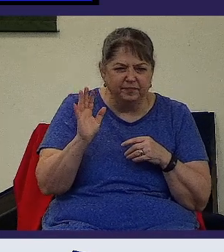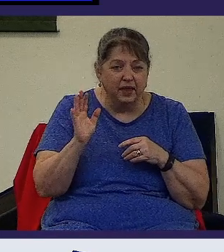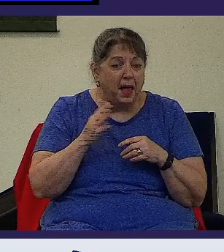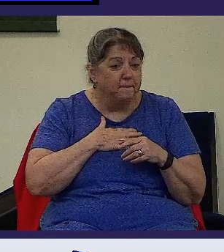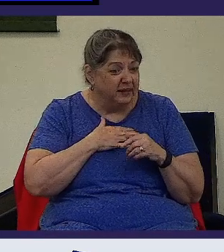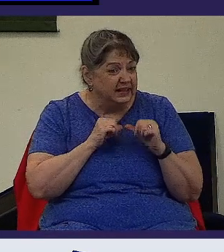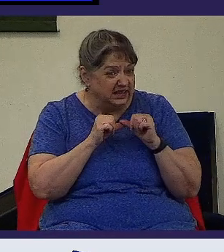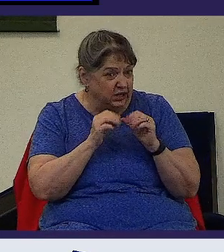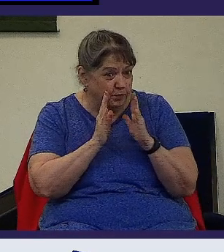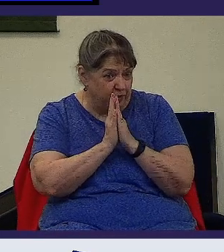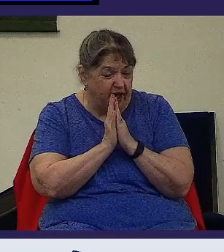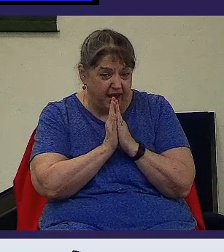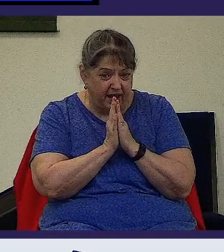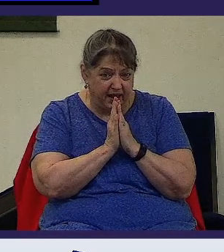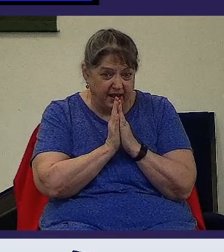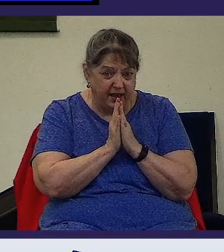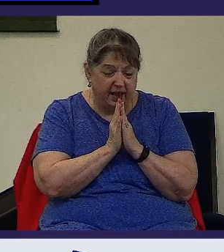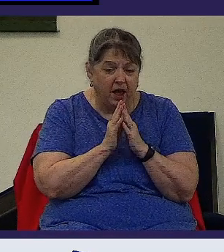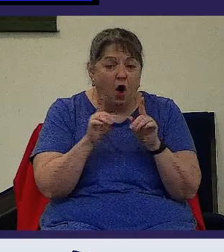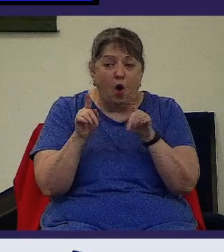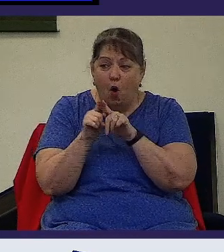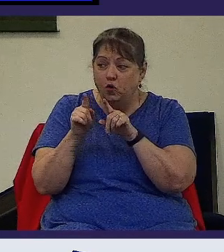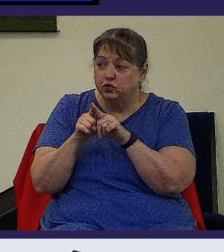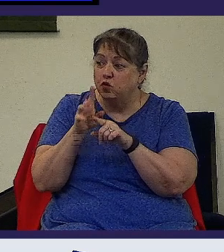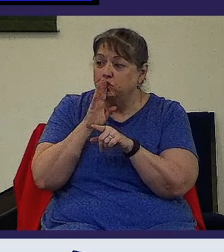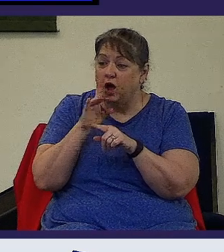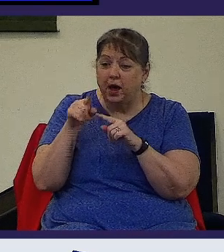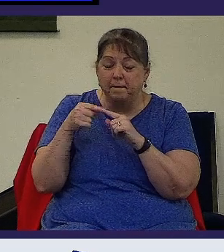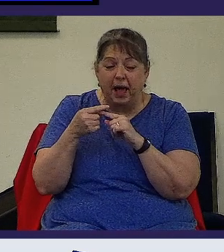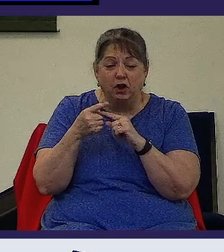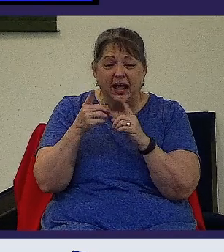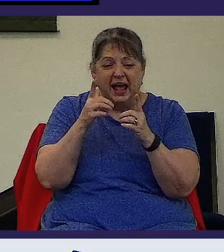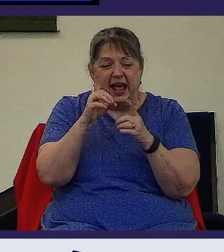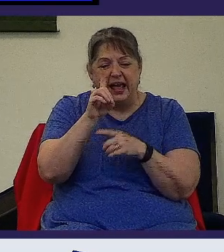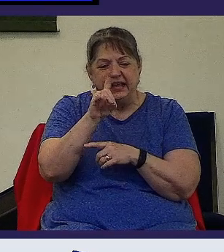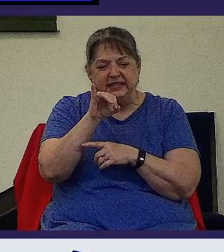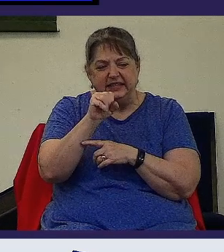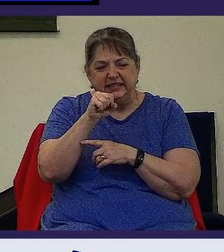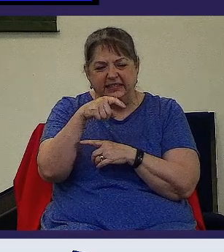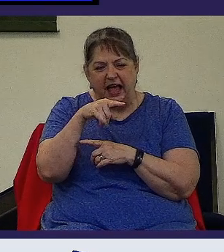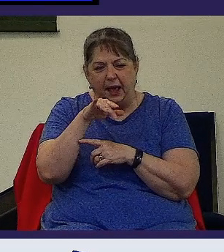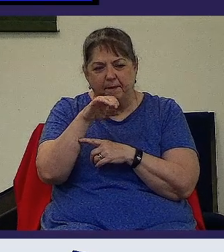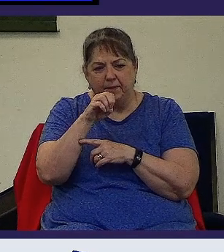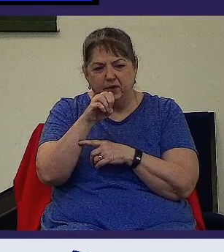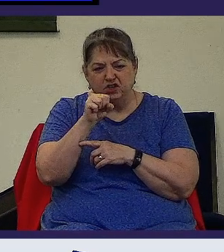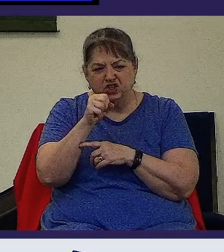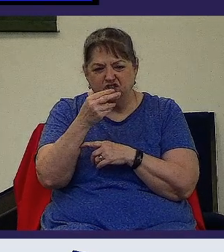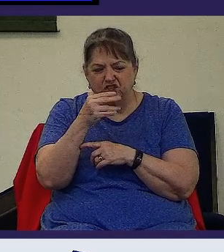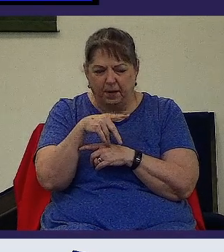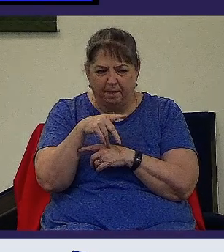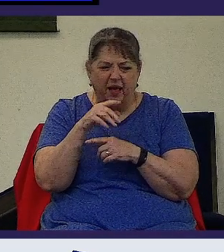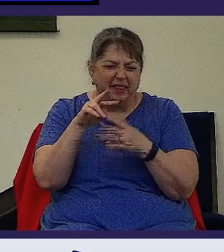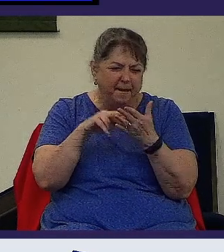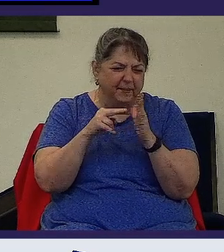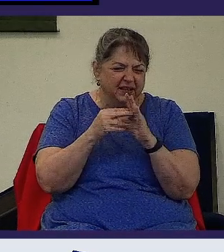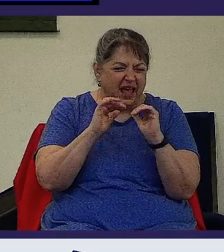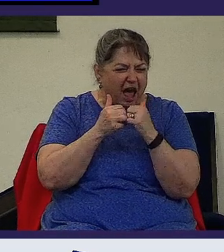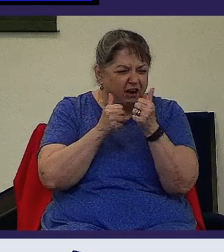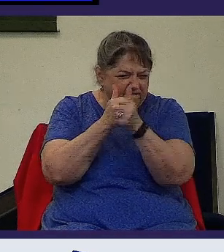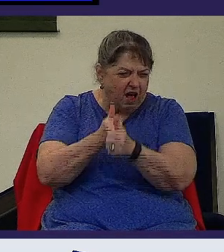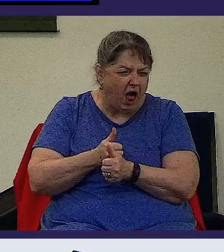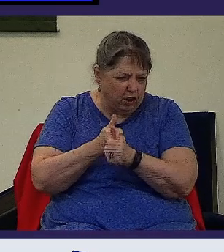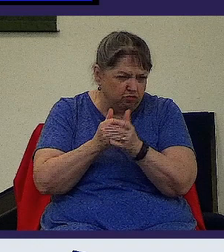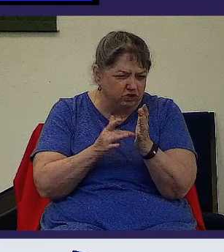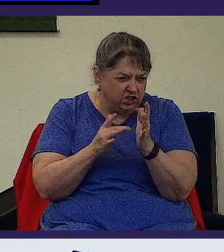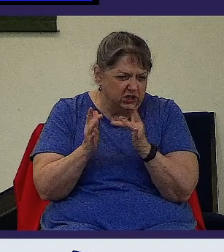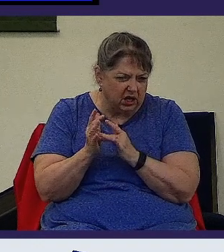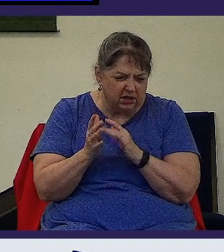uh the process of discipleship thank you brother paul and i know jocelyn's not here she's gone through the program as well uh it's